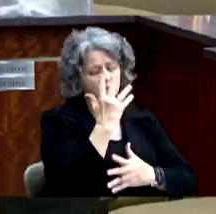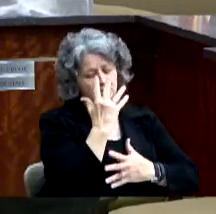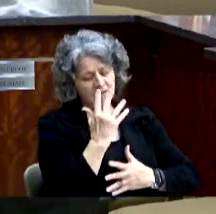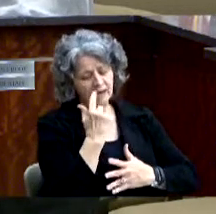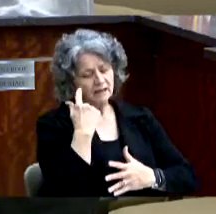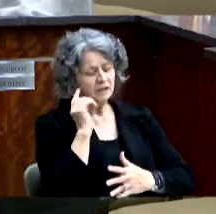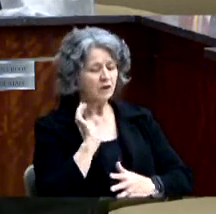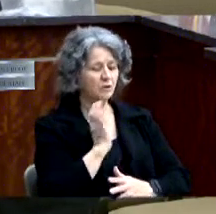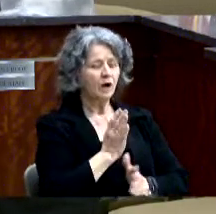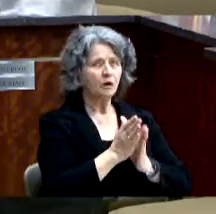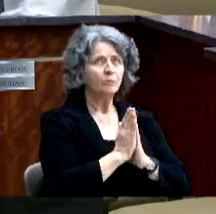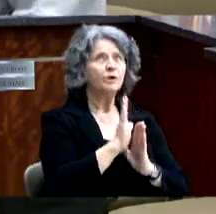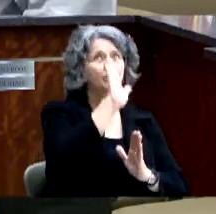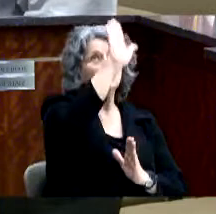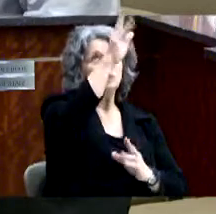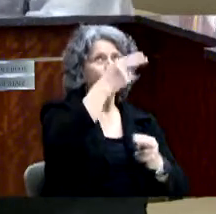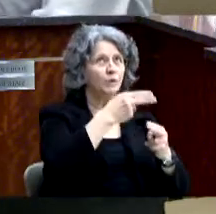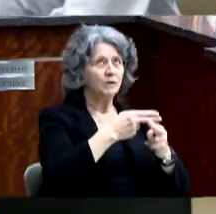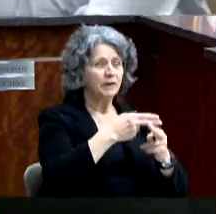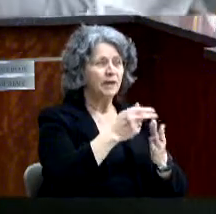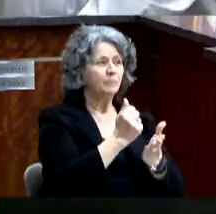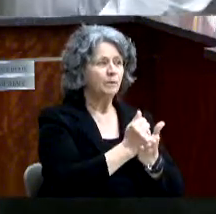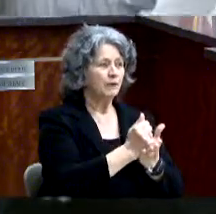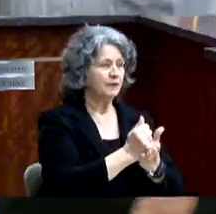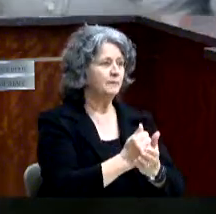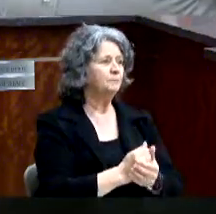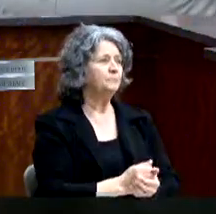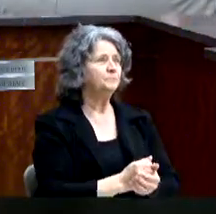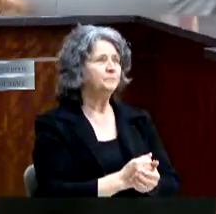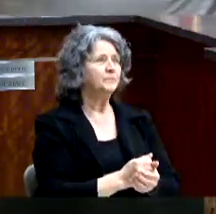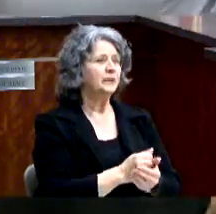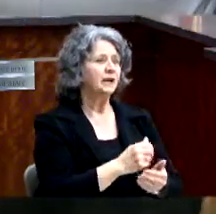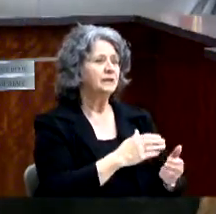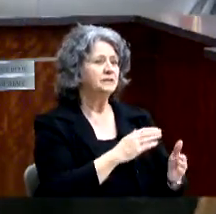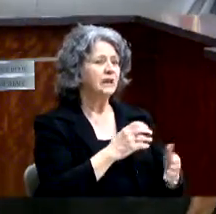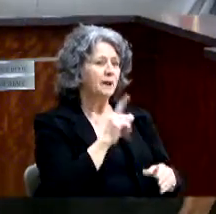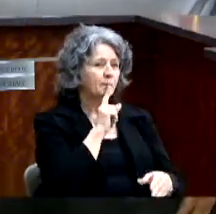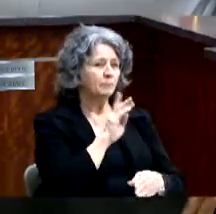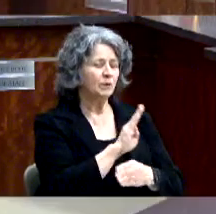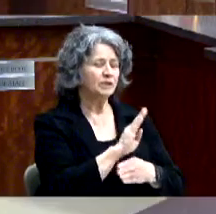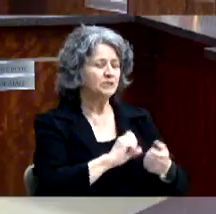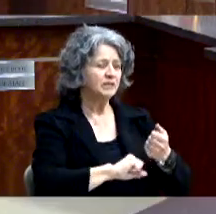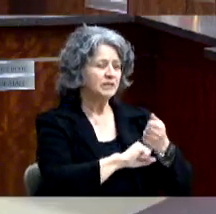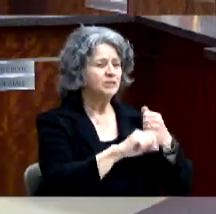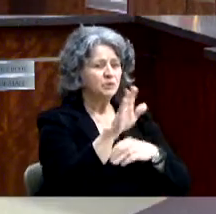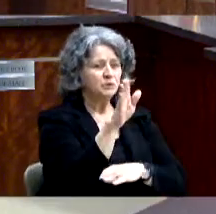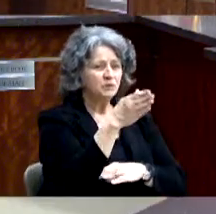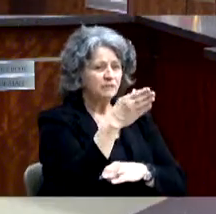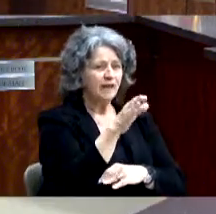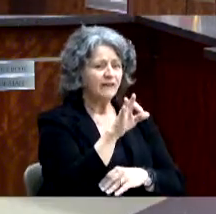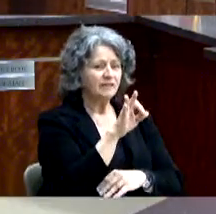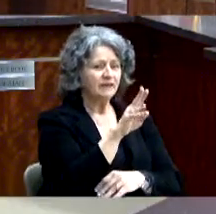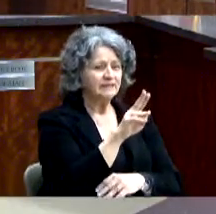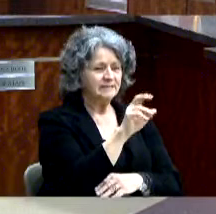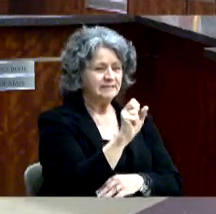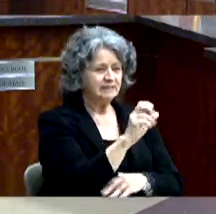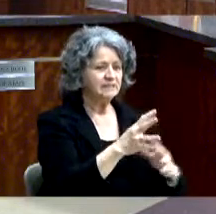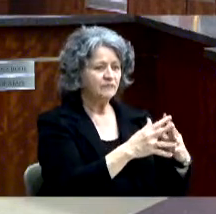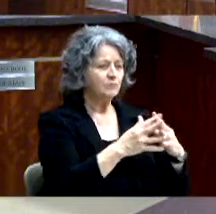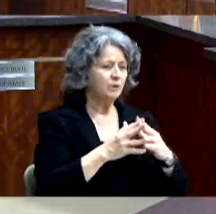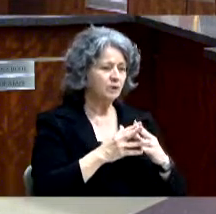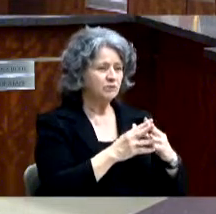prayer in thy name. Amen. Amen. I pledge allegiance to the flag of the United States of